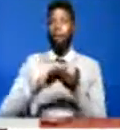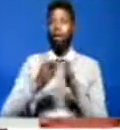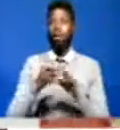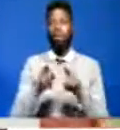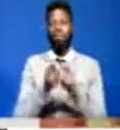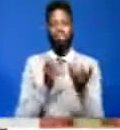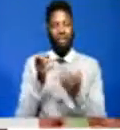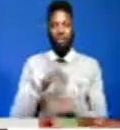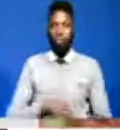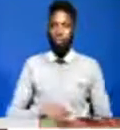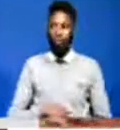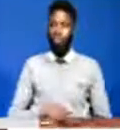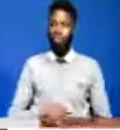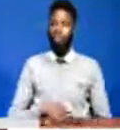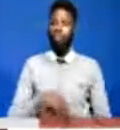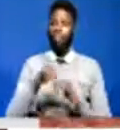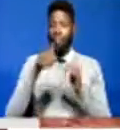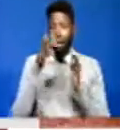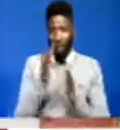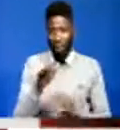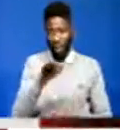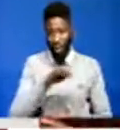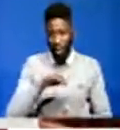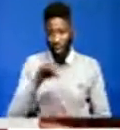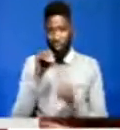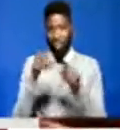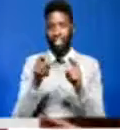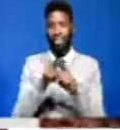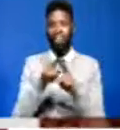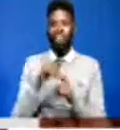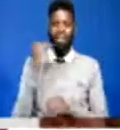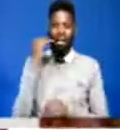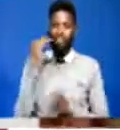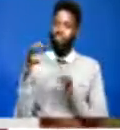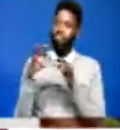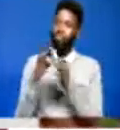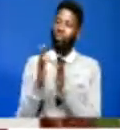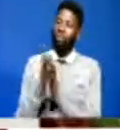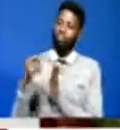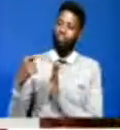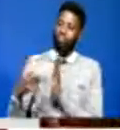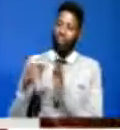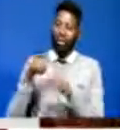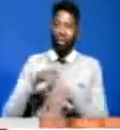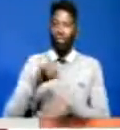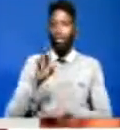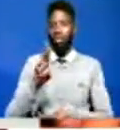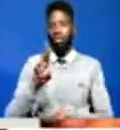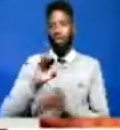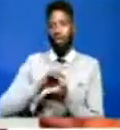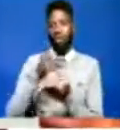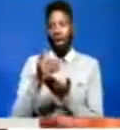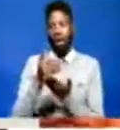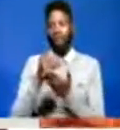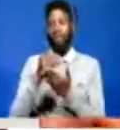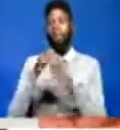Groundnut farmers in Busia and Siaya counties have been linked with a nut processor as EU-funded Market Access Upgrade Program